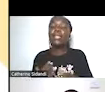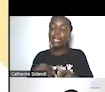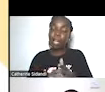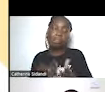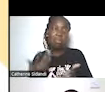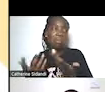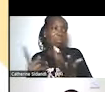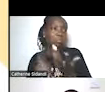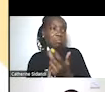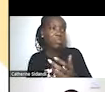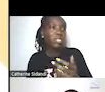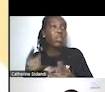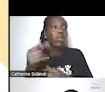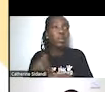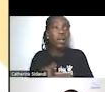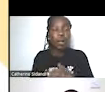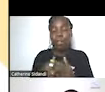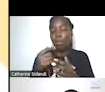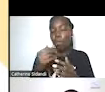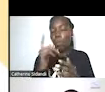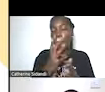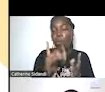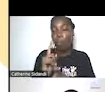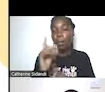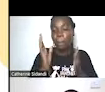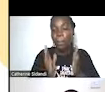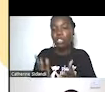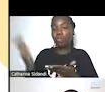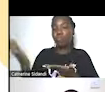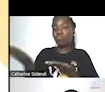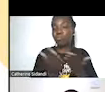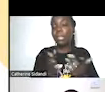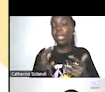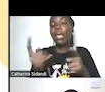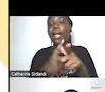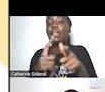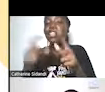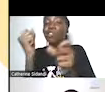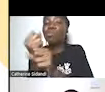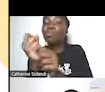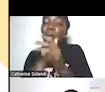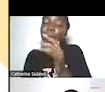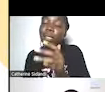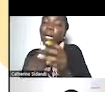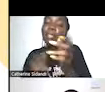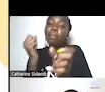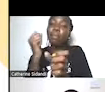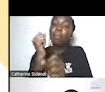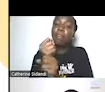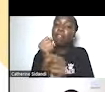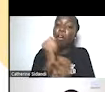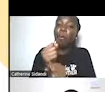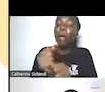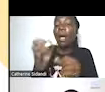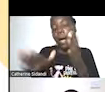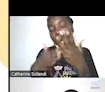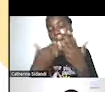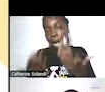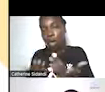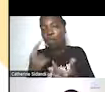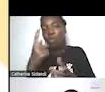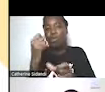for that role. So someone has to be brought in. What are they going to do? How are we going to measure their performance? What will they be doing for us to see